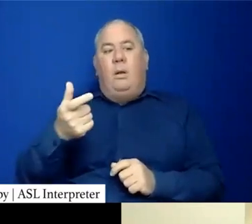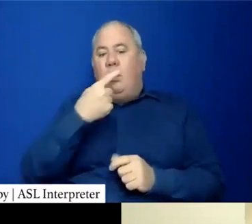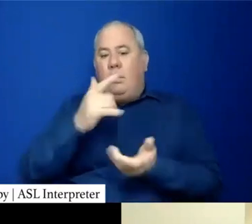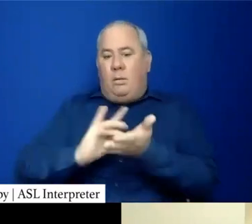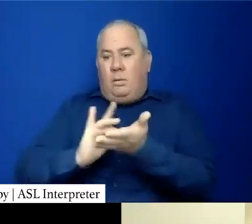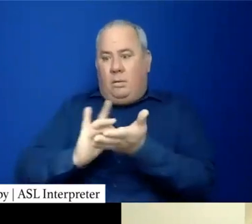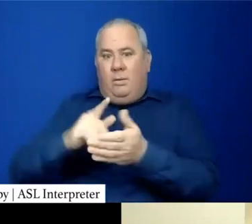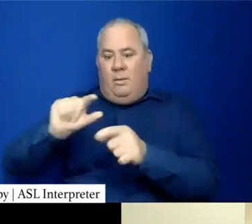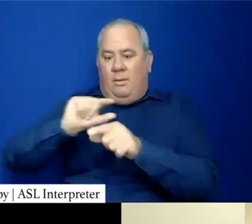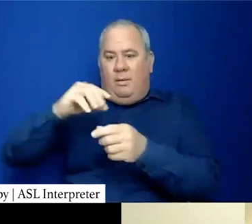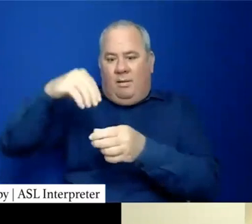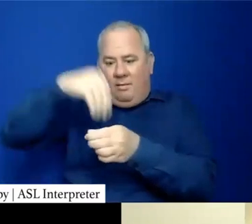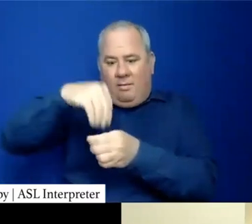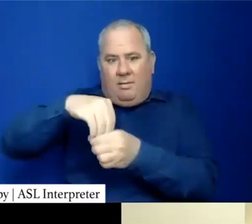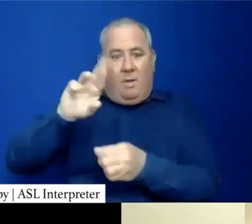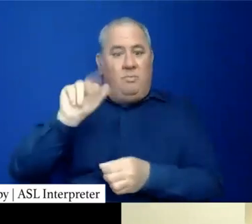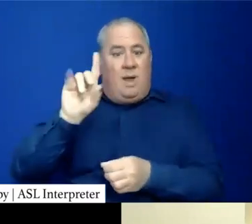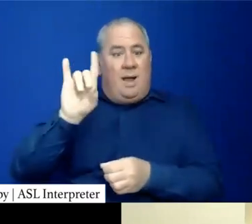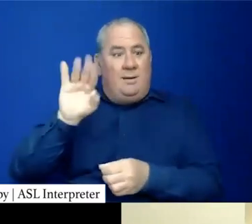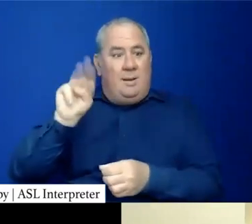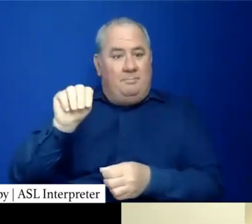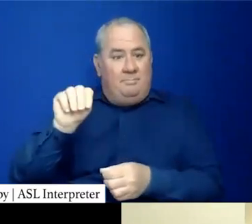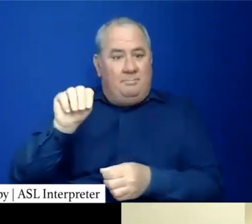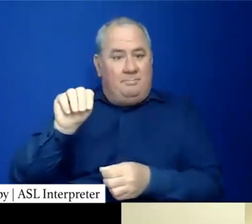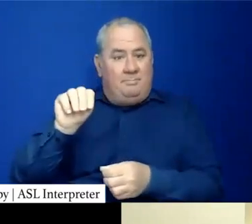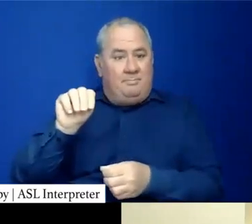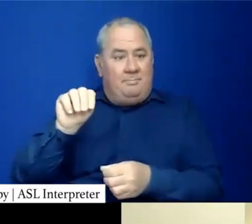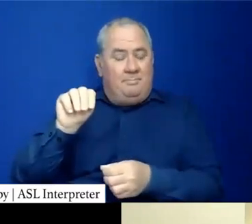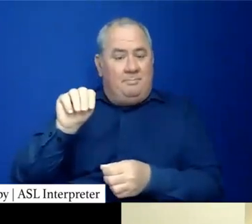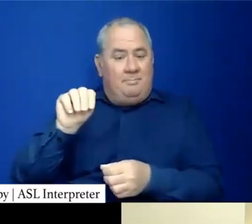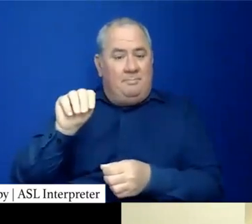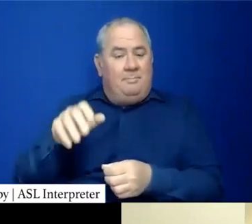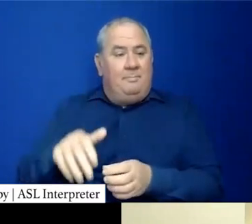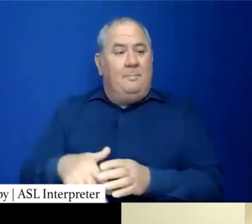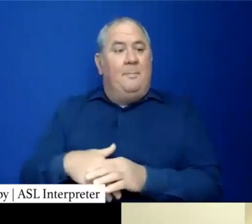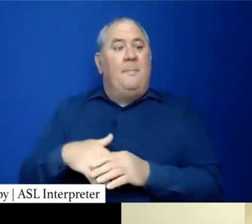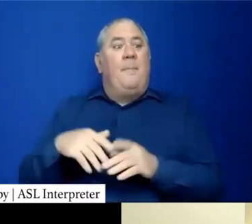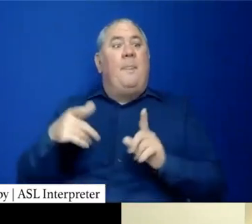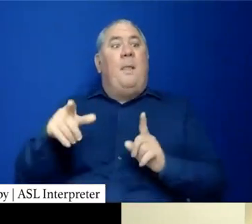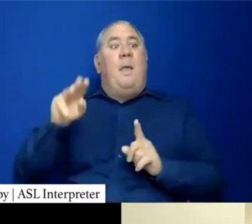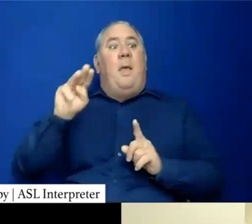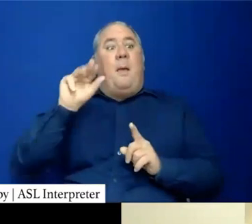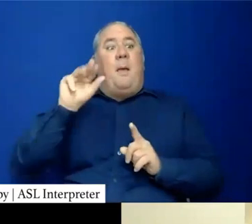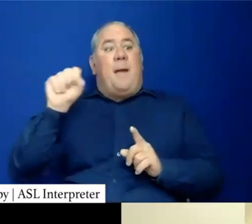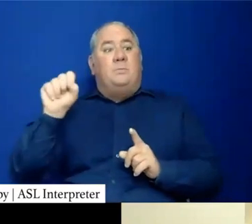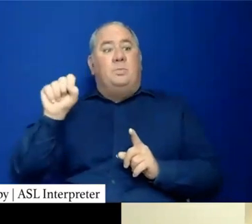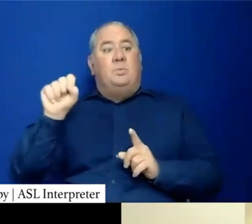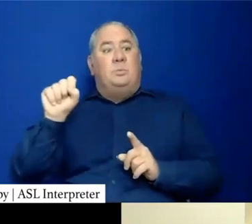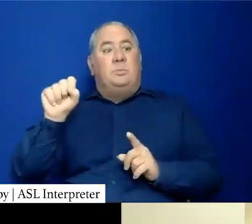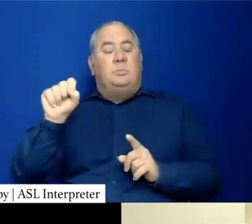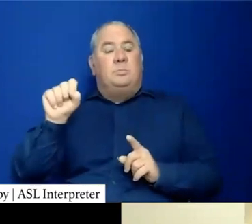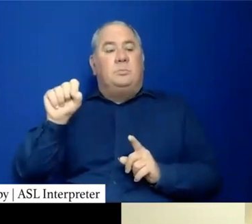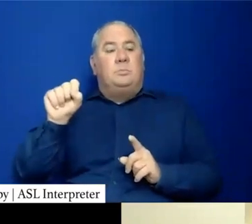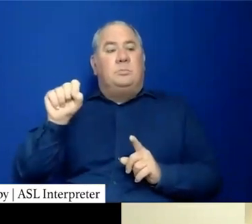very recent history of forced sterilization. Like, Massachusetts is not a shining beacon on the hill free